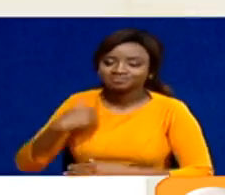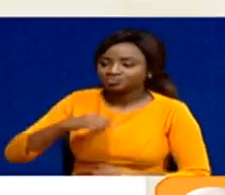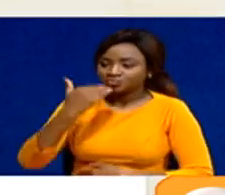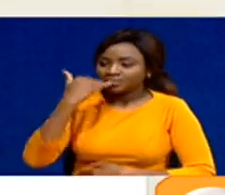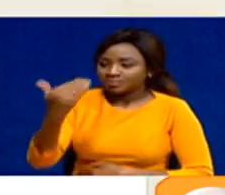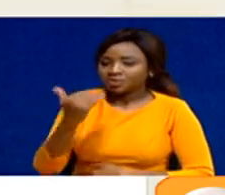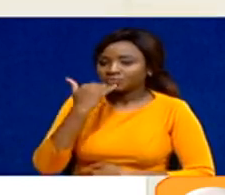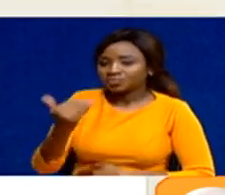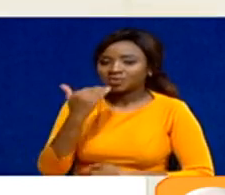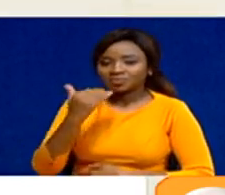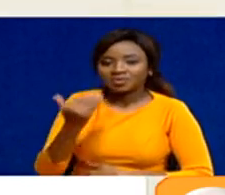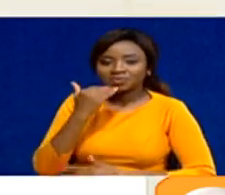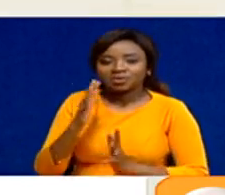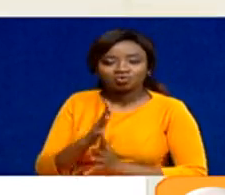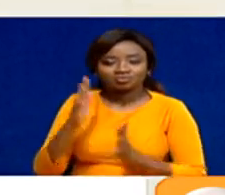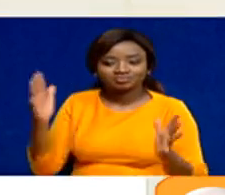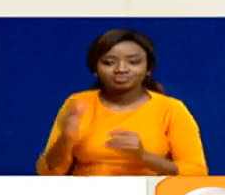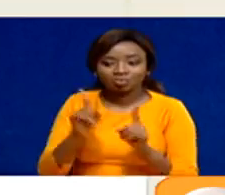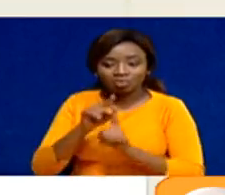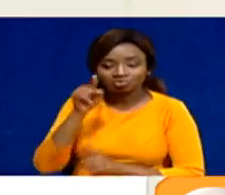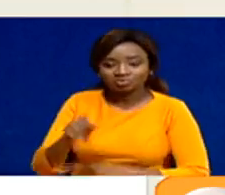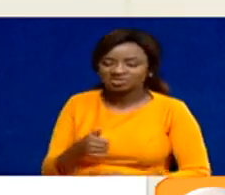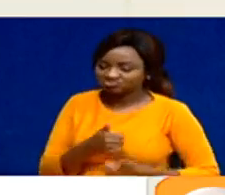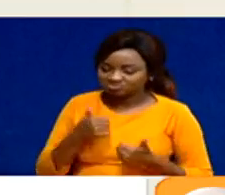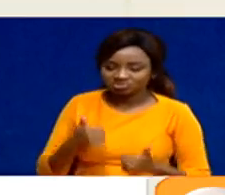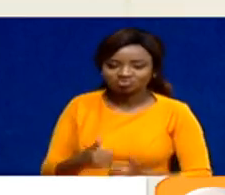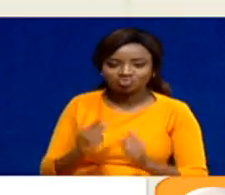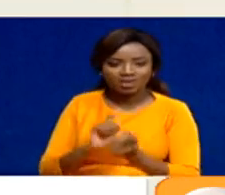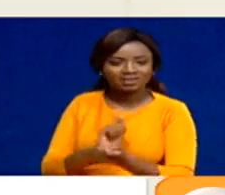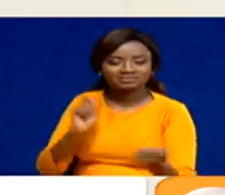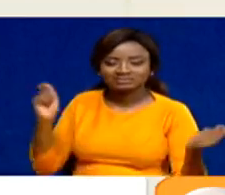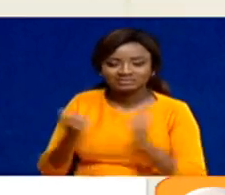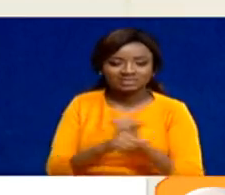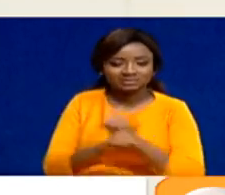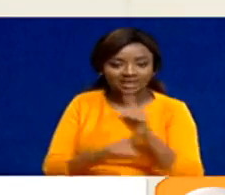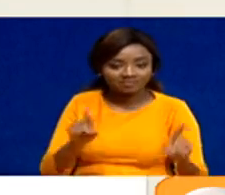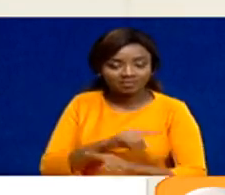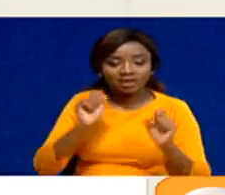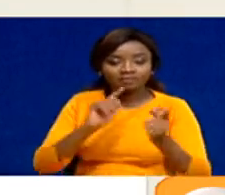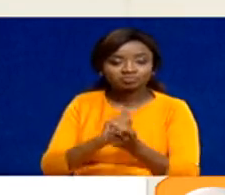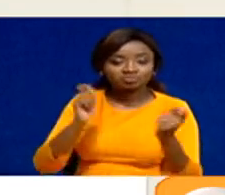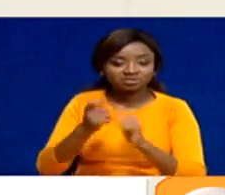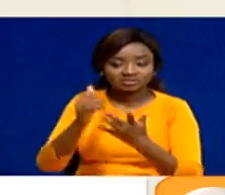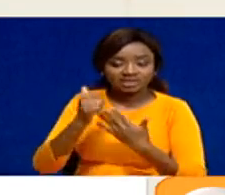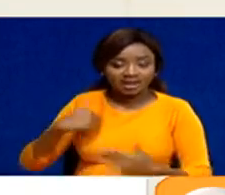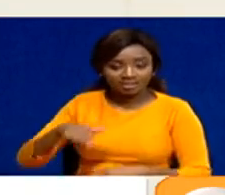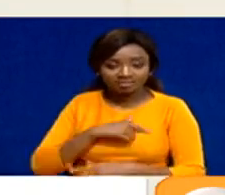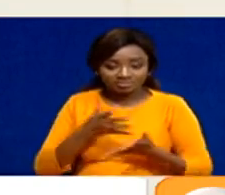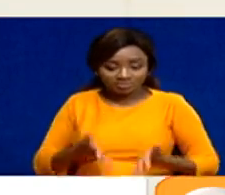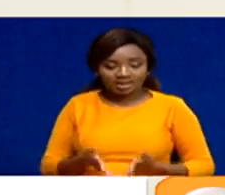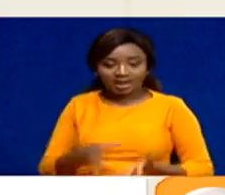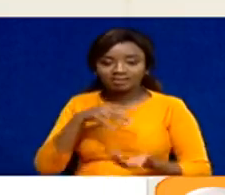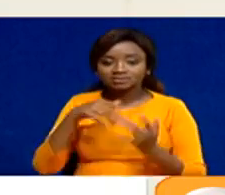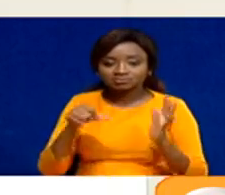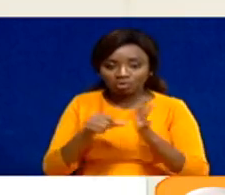grateful. Truly grateful for this, and I think this will be transformative, not just in helping us with the current pandemic, but